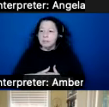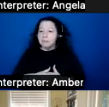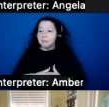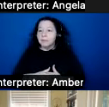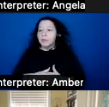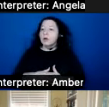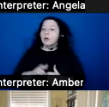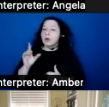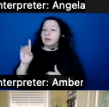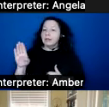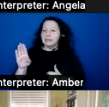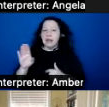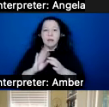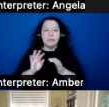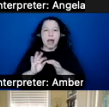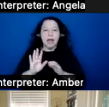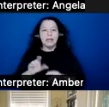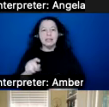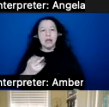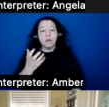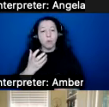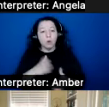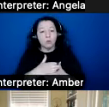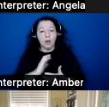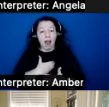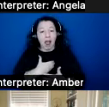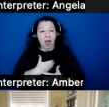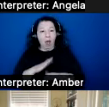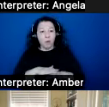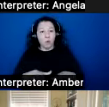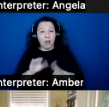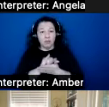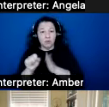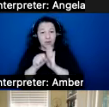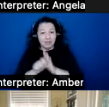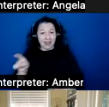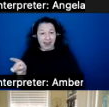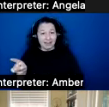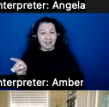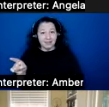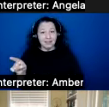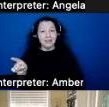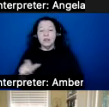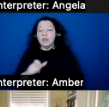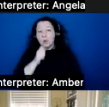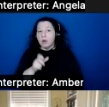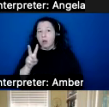Steph, I would like to just share that on our res in New York State, we're not a